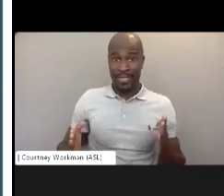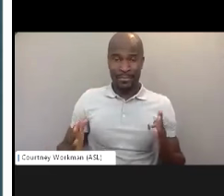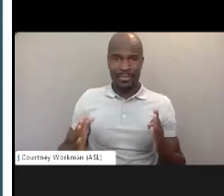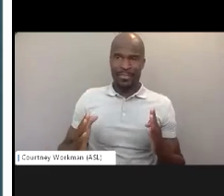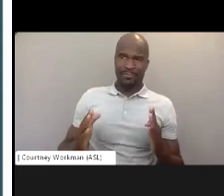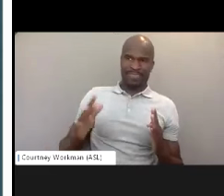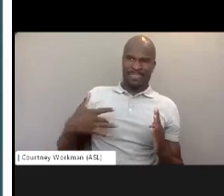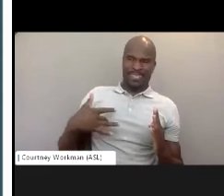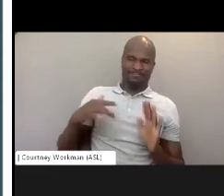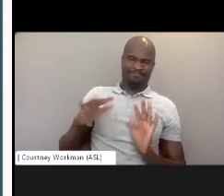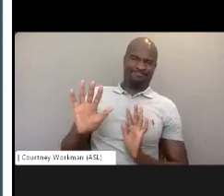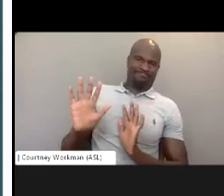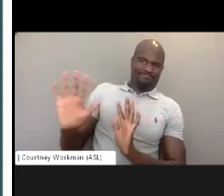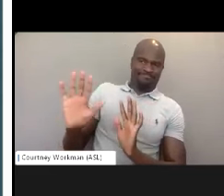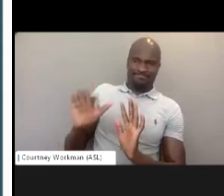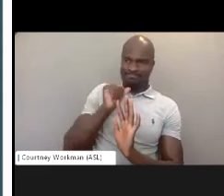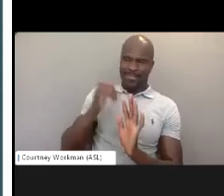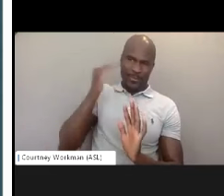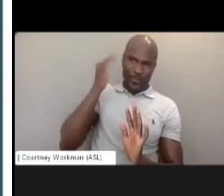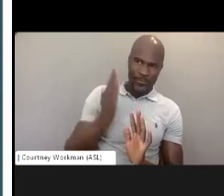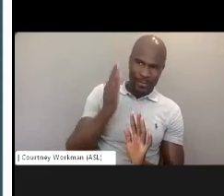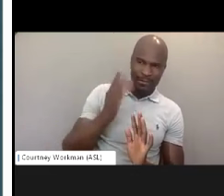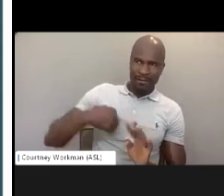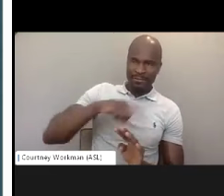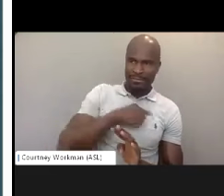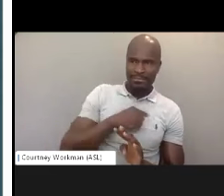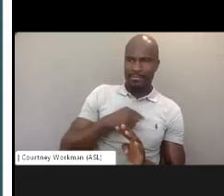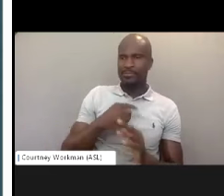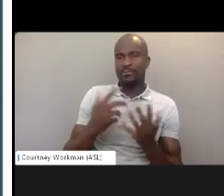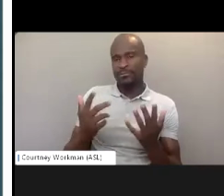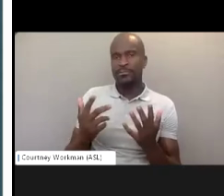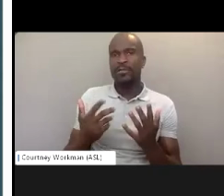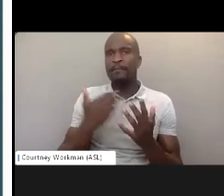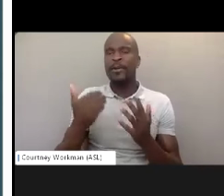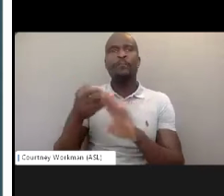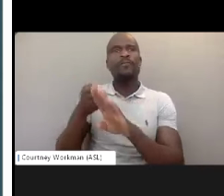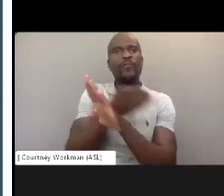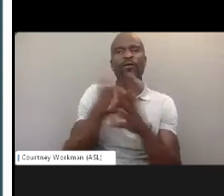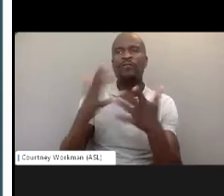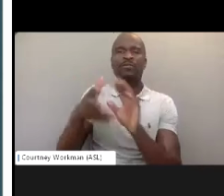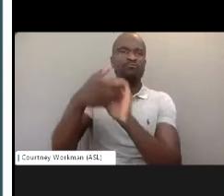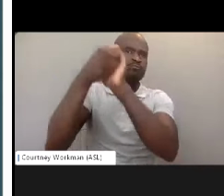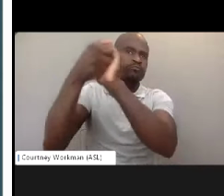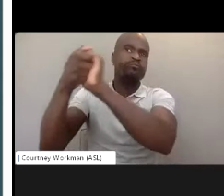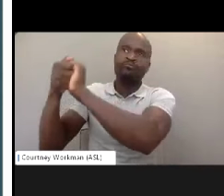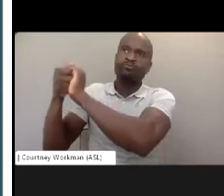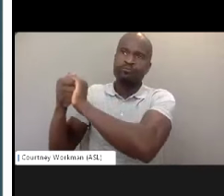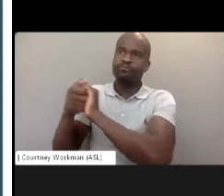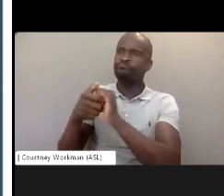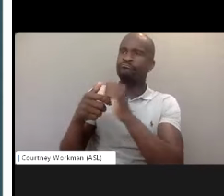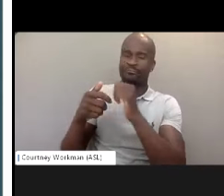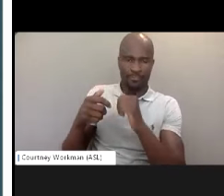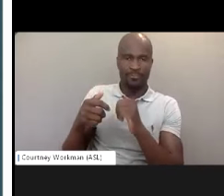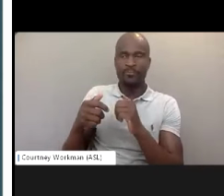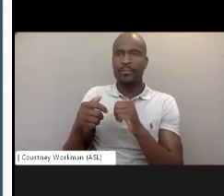So going ahead and building that capacity ahead of time and building those relationships and partnerships to be able to figure out how can